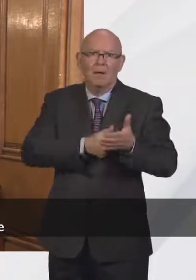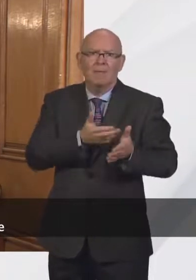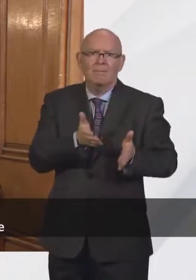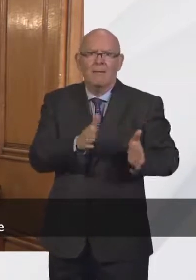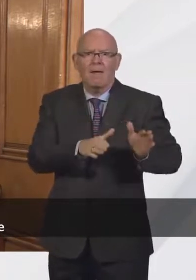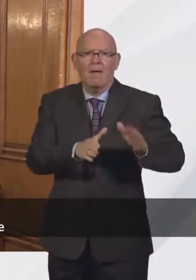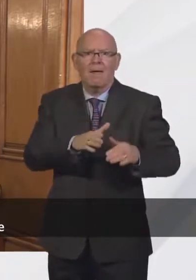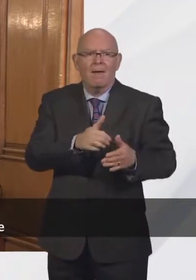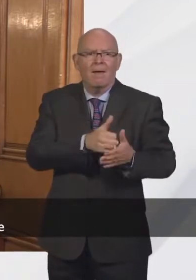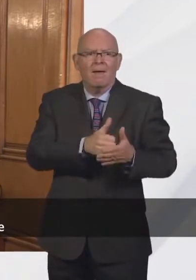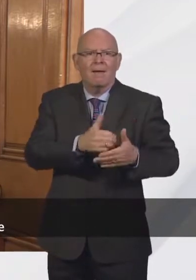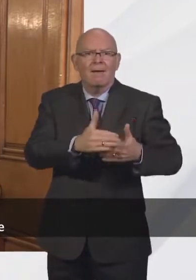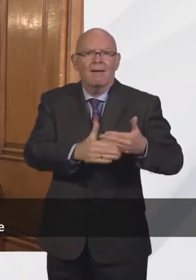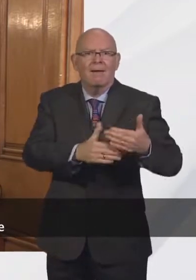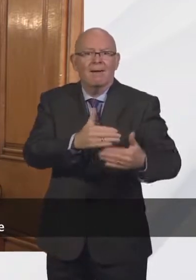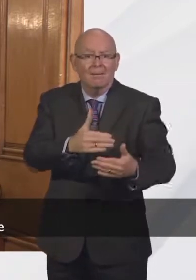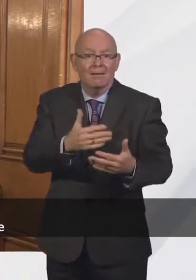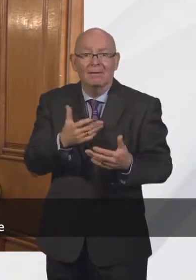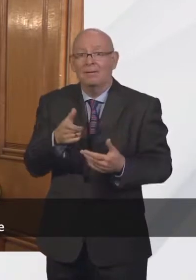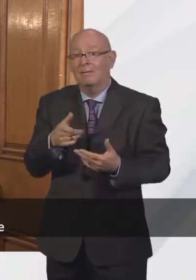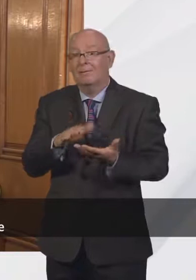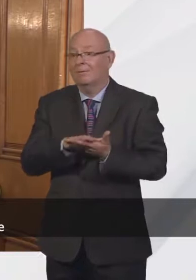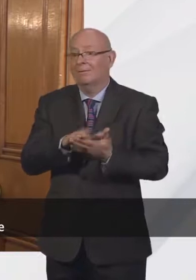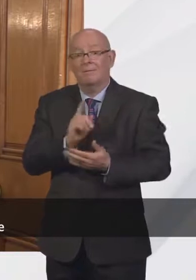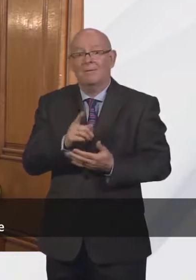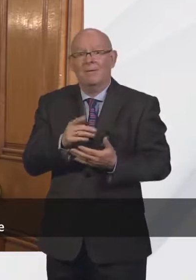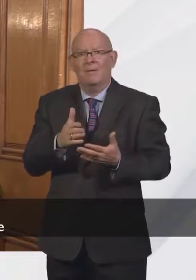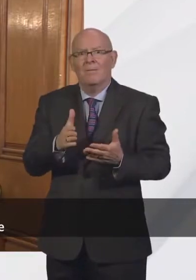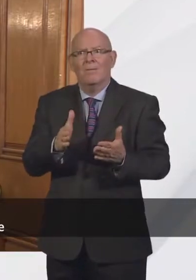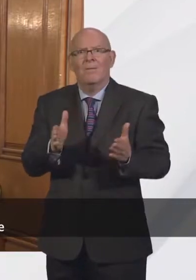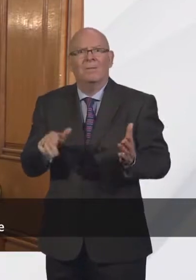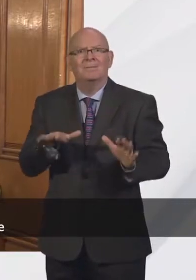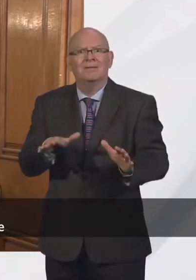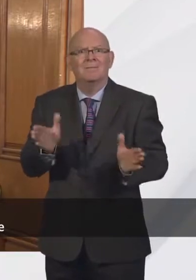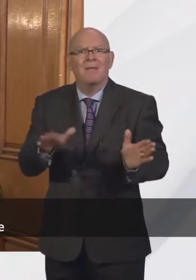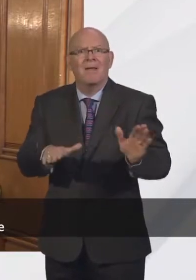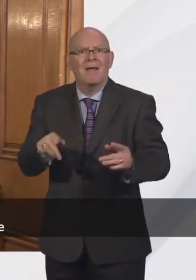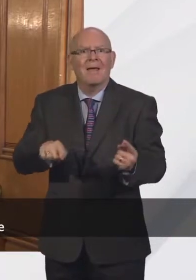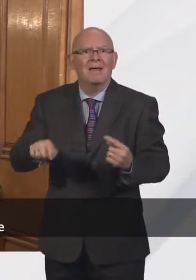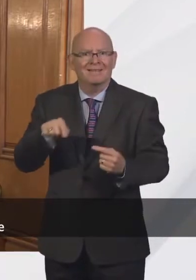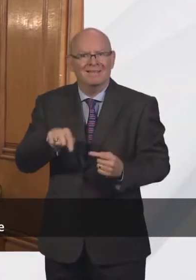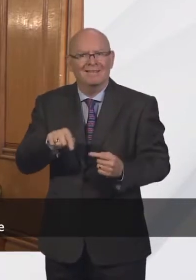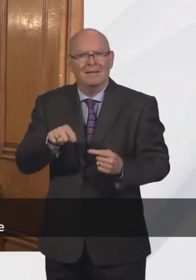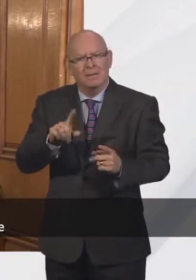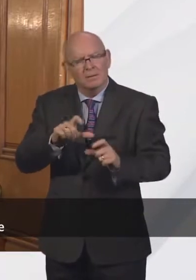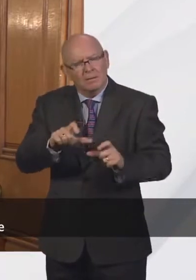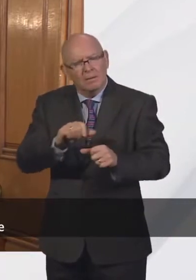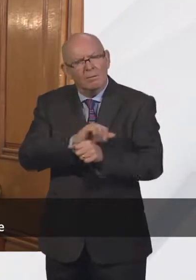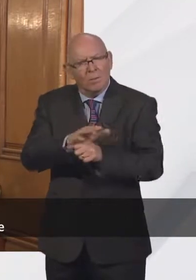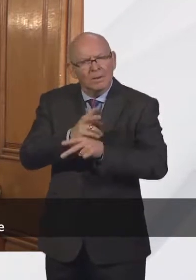the risks of coronavirus. That means you should stay 2 meters apart. If you